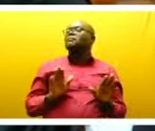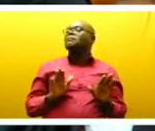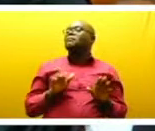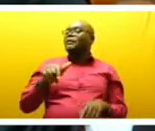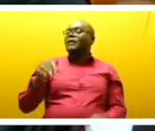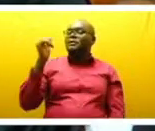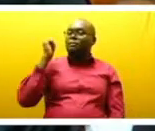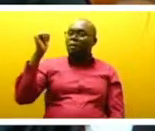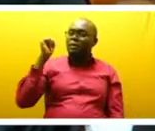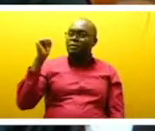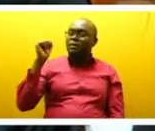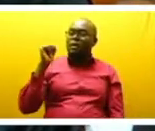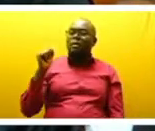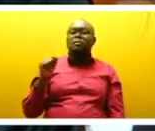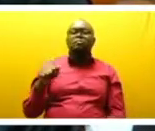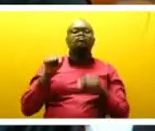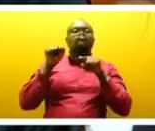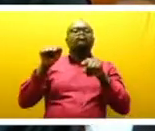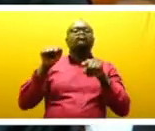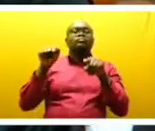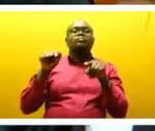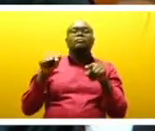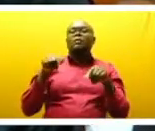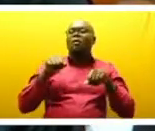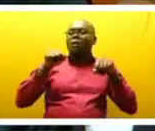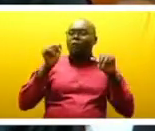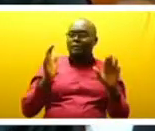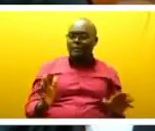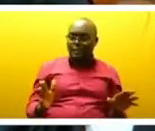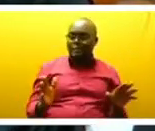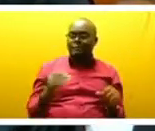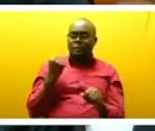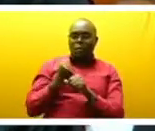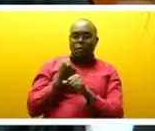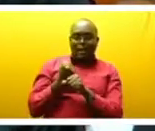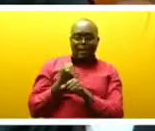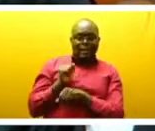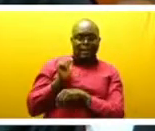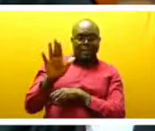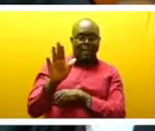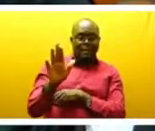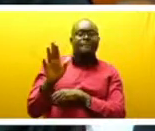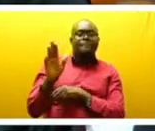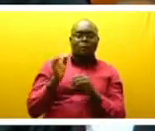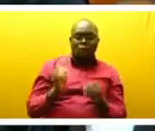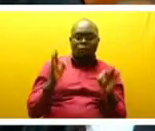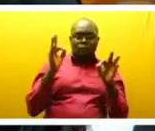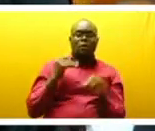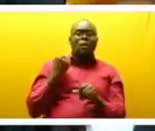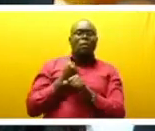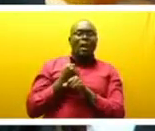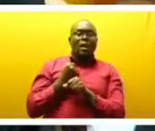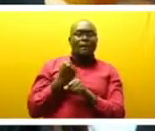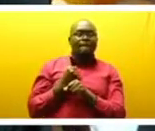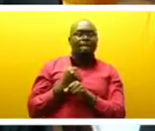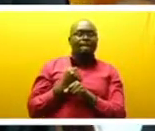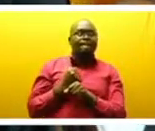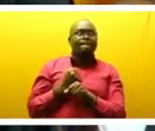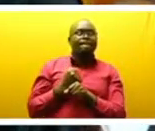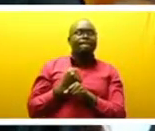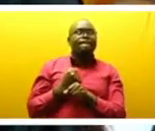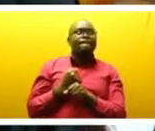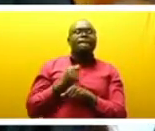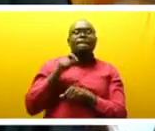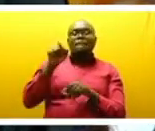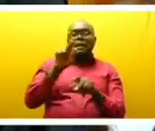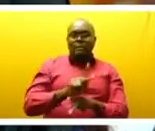political vilification on officers conducting their official duties. Let's be